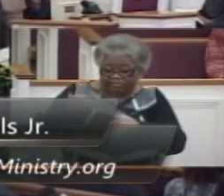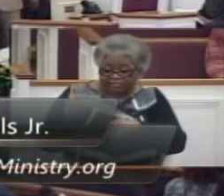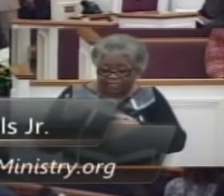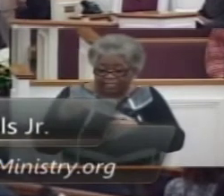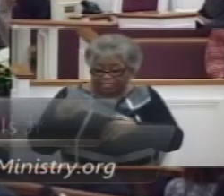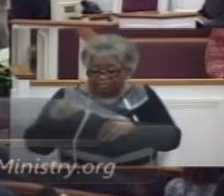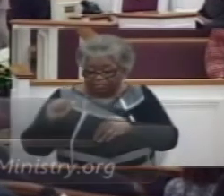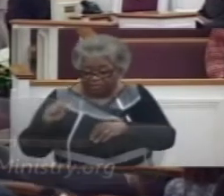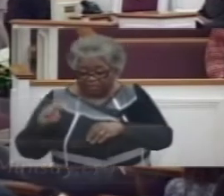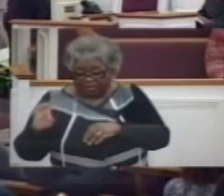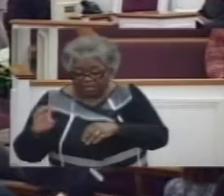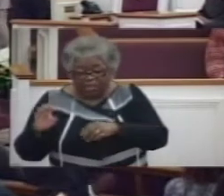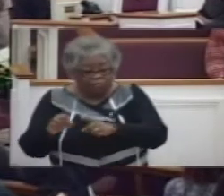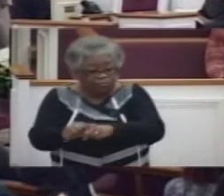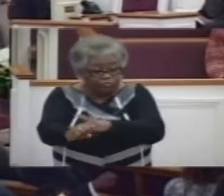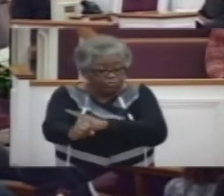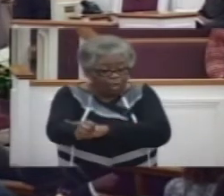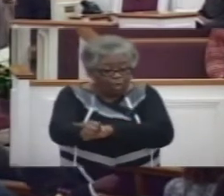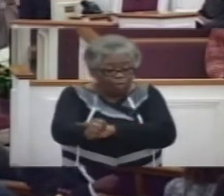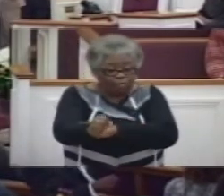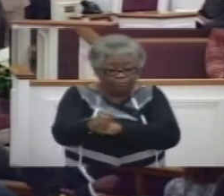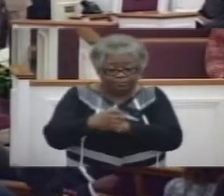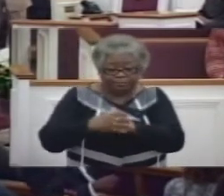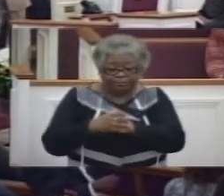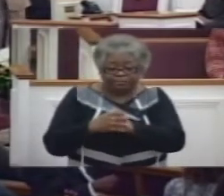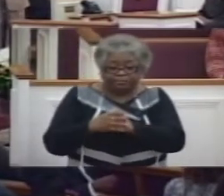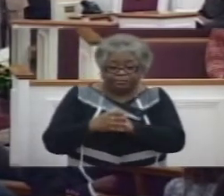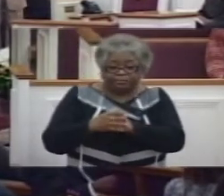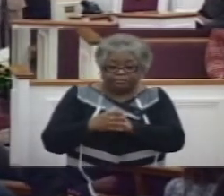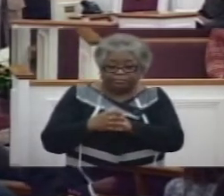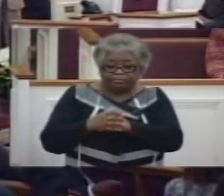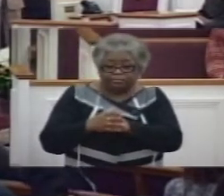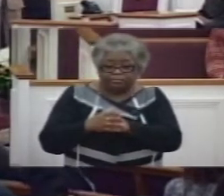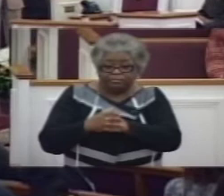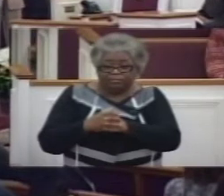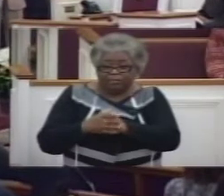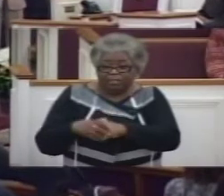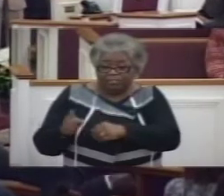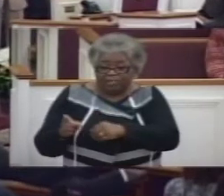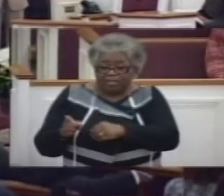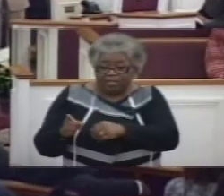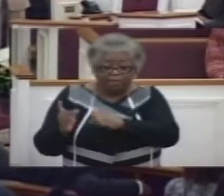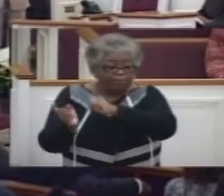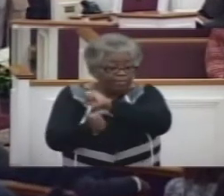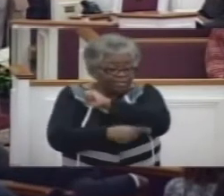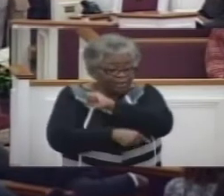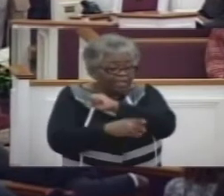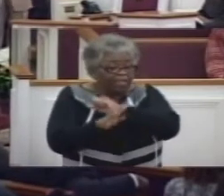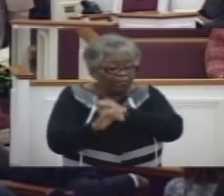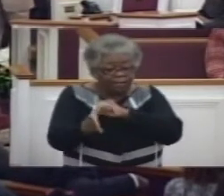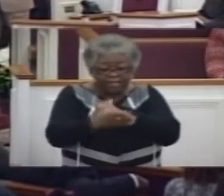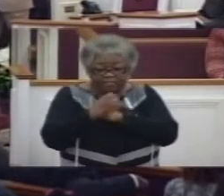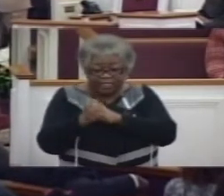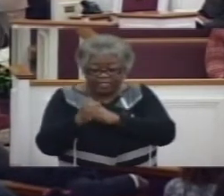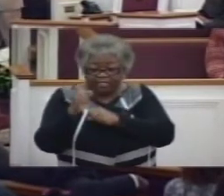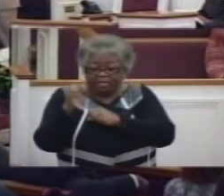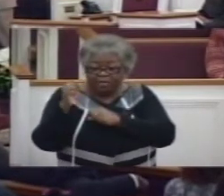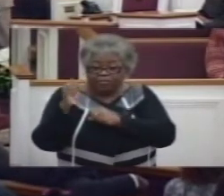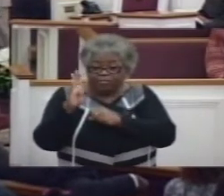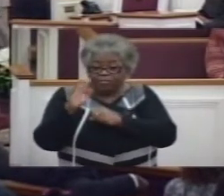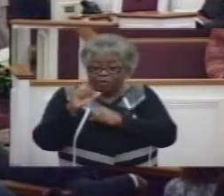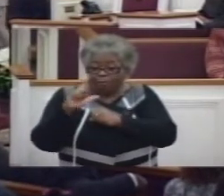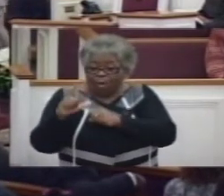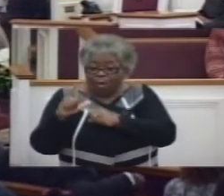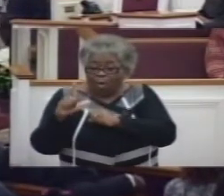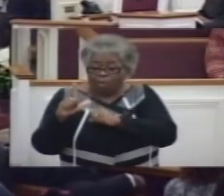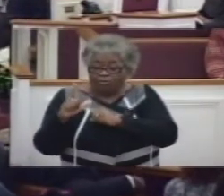can I talk to you? If he stays in that lane too long, they'll penalize him by taking the ball away.